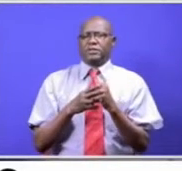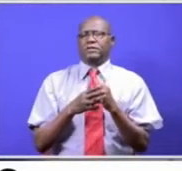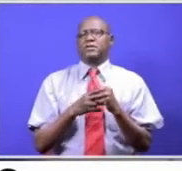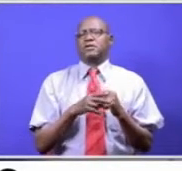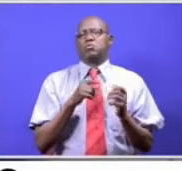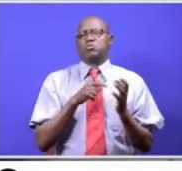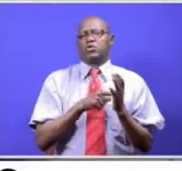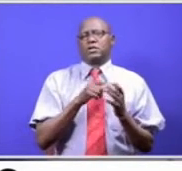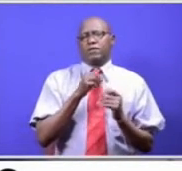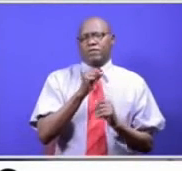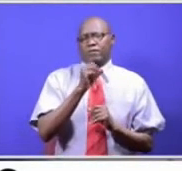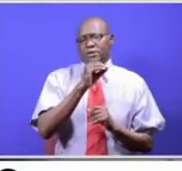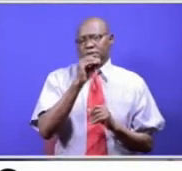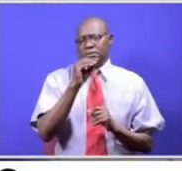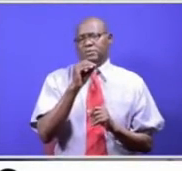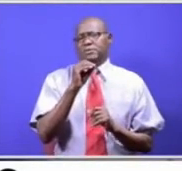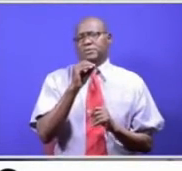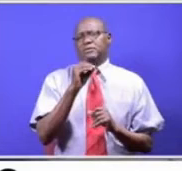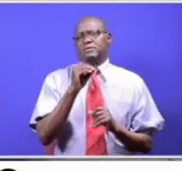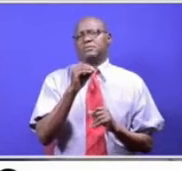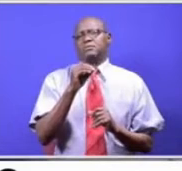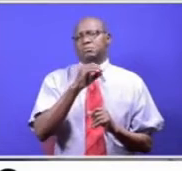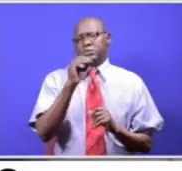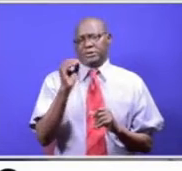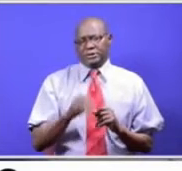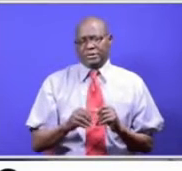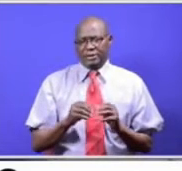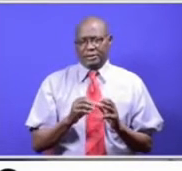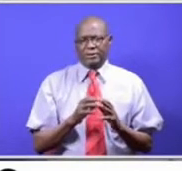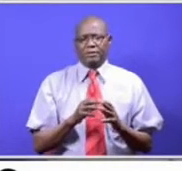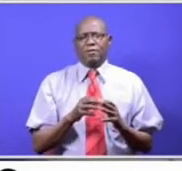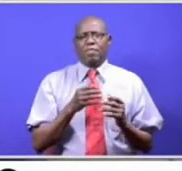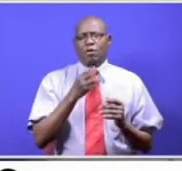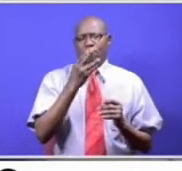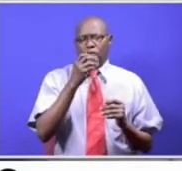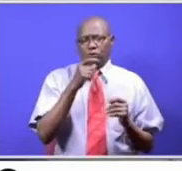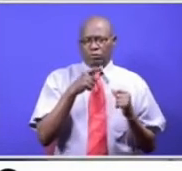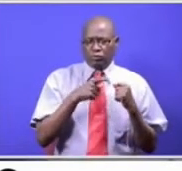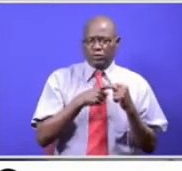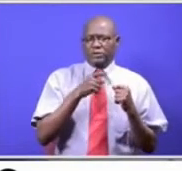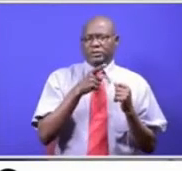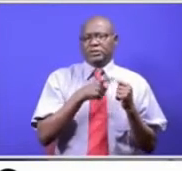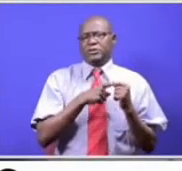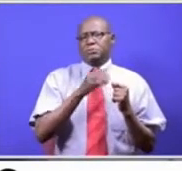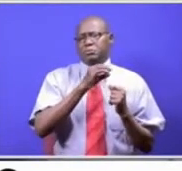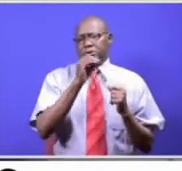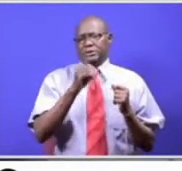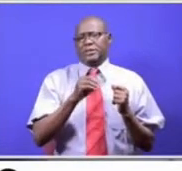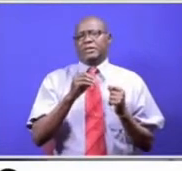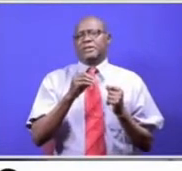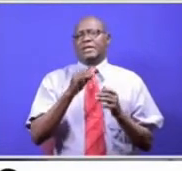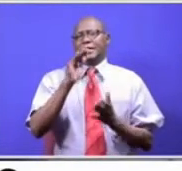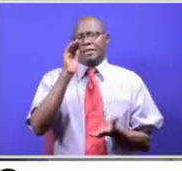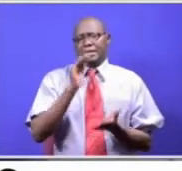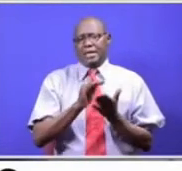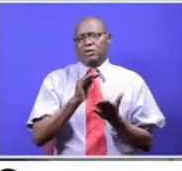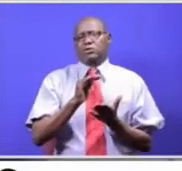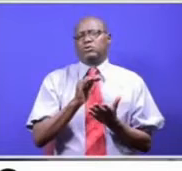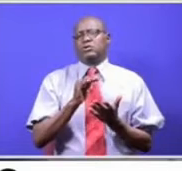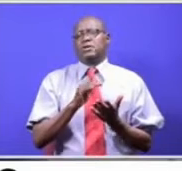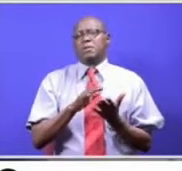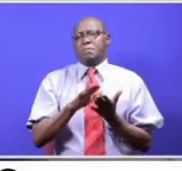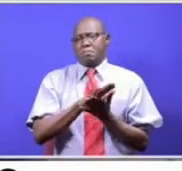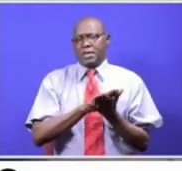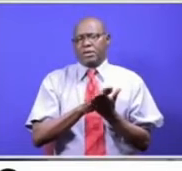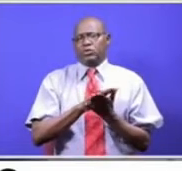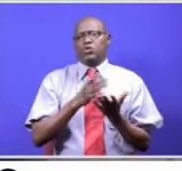77.57%. This performance was enhanced by a 4.6% reduction in operating costs based on the